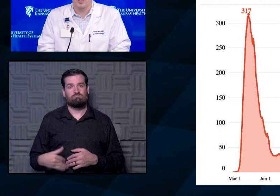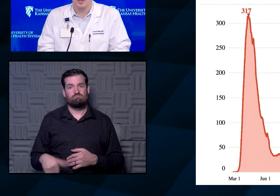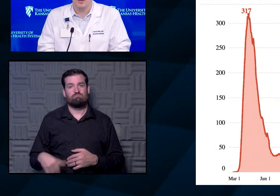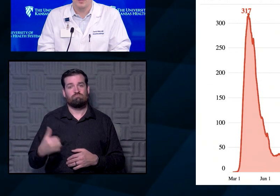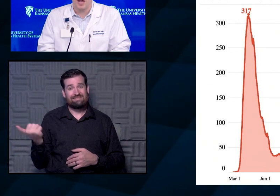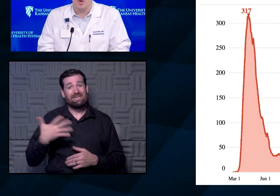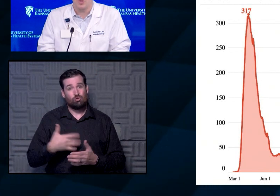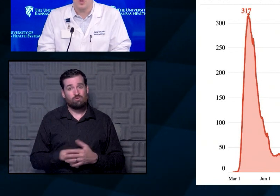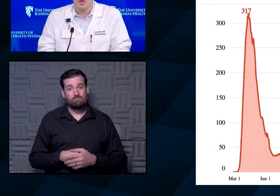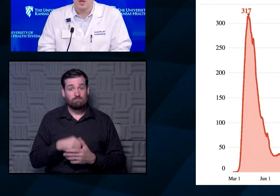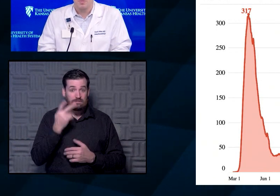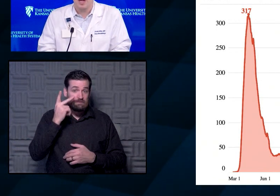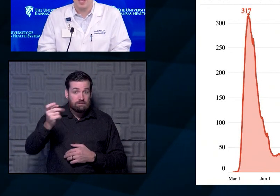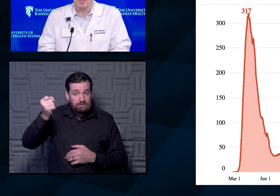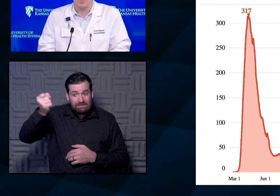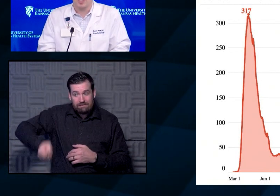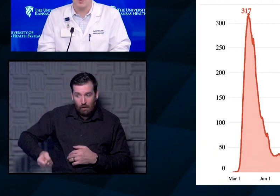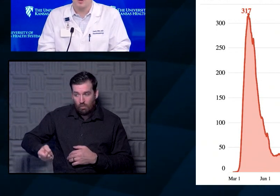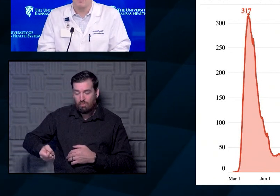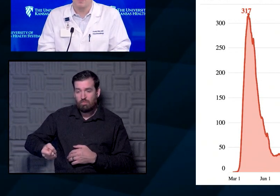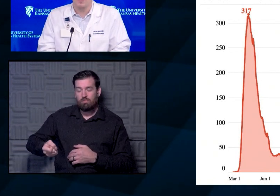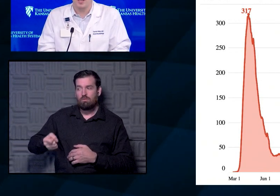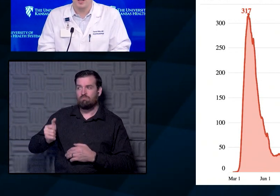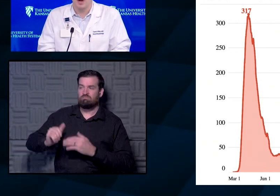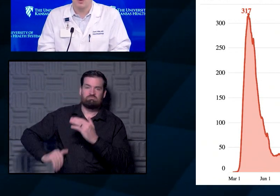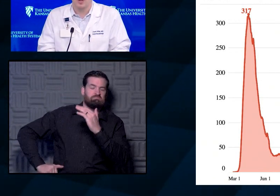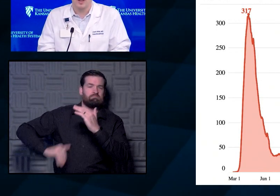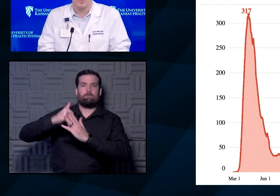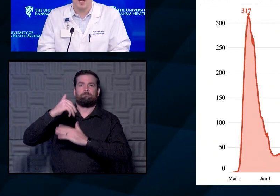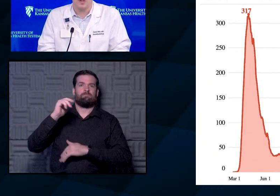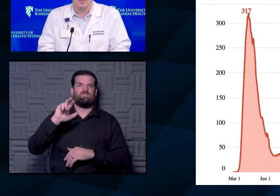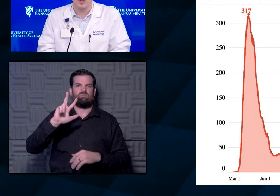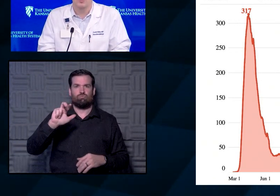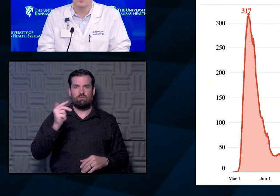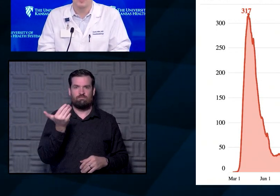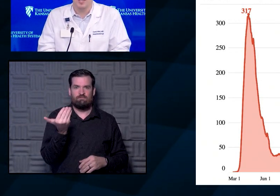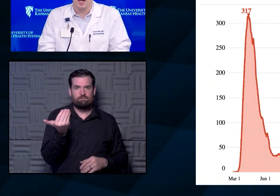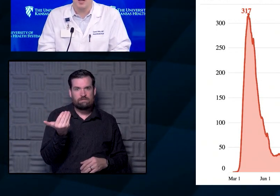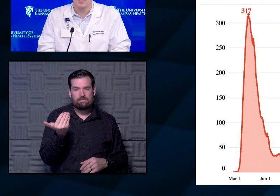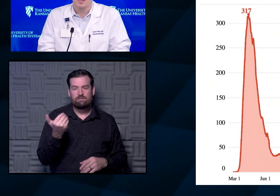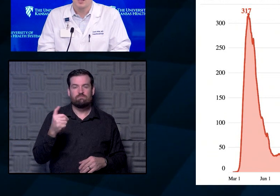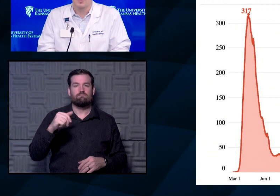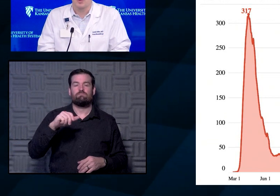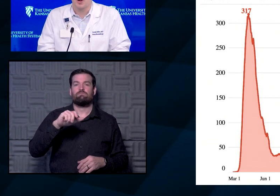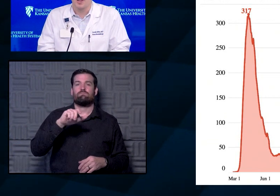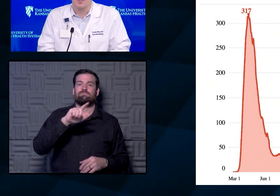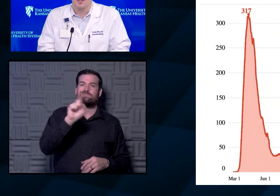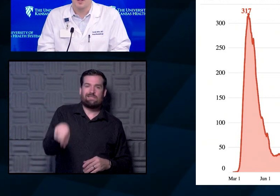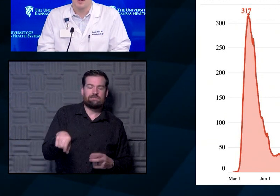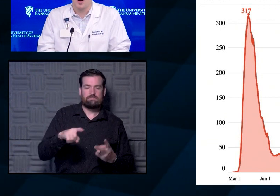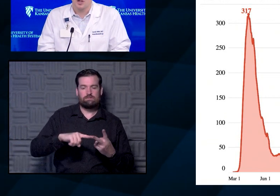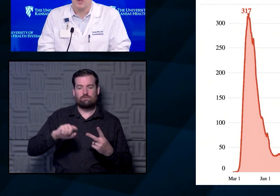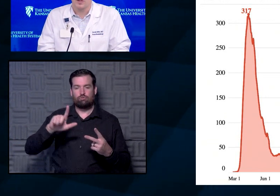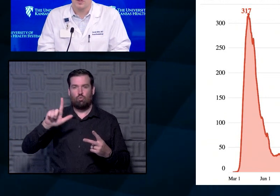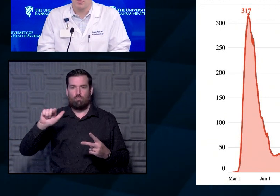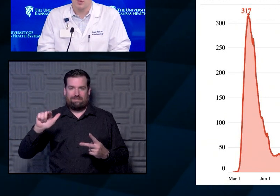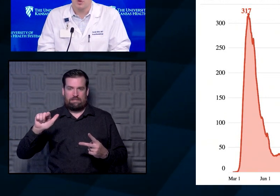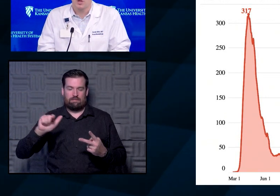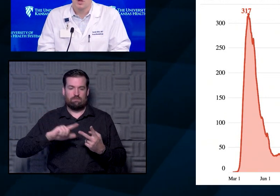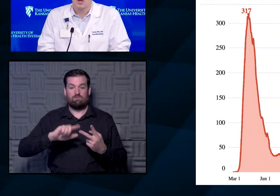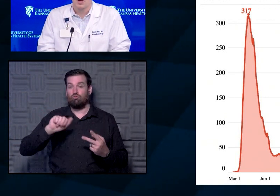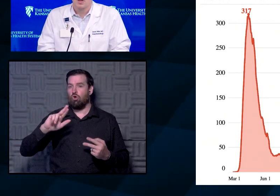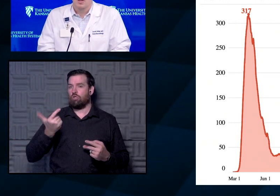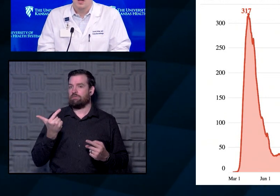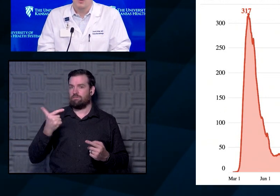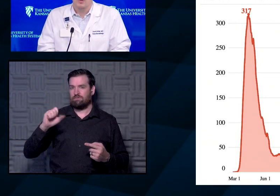you see the South peaking at 315. That was really the Texas and Louisiana experience in August and